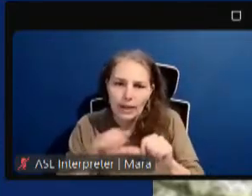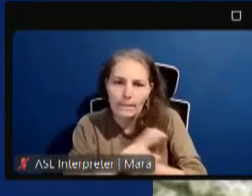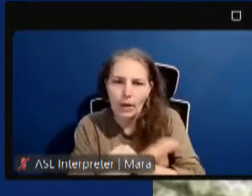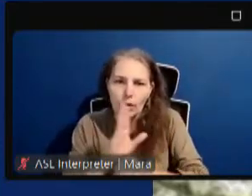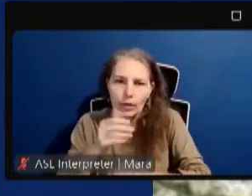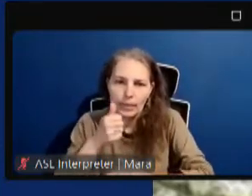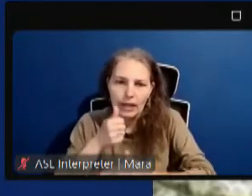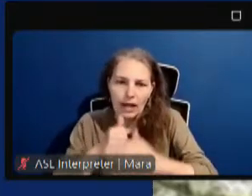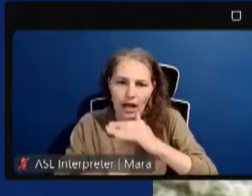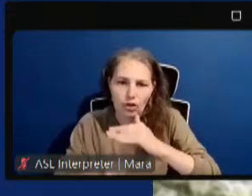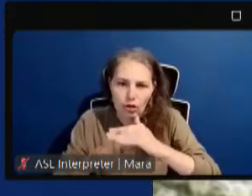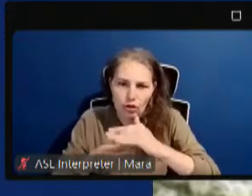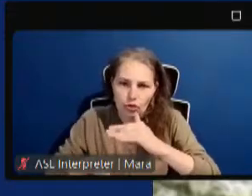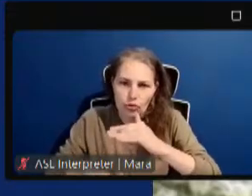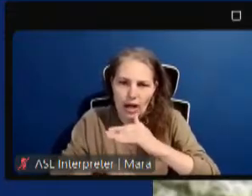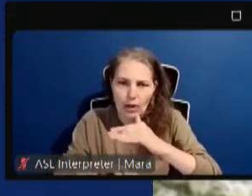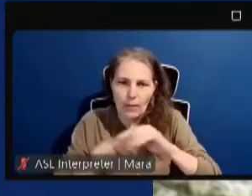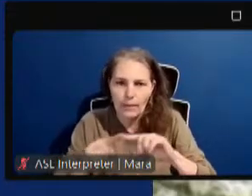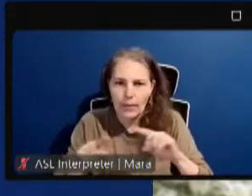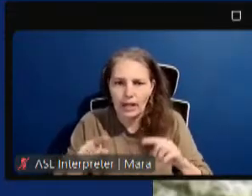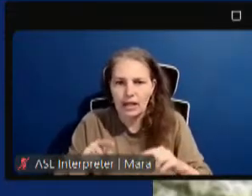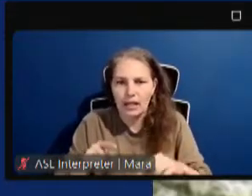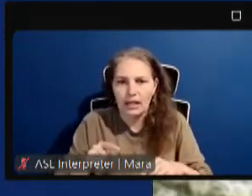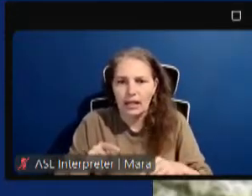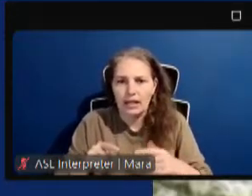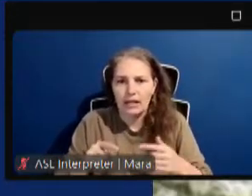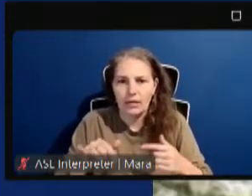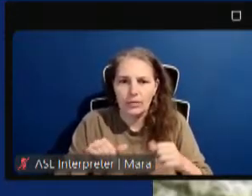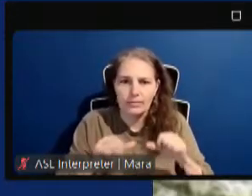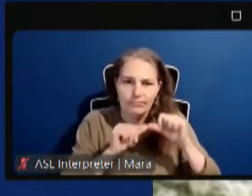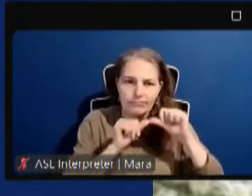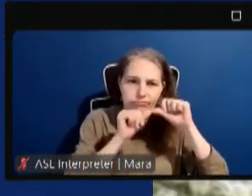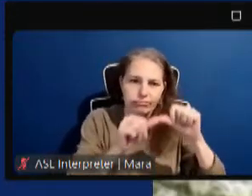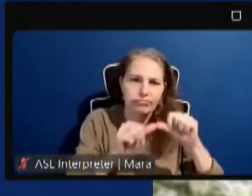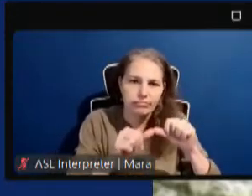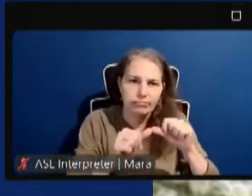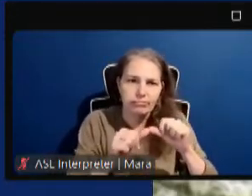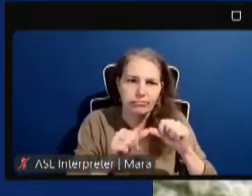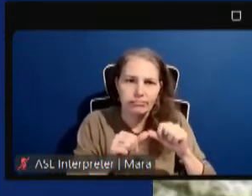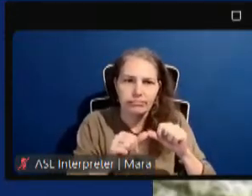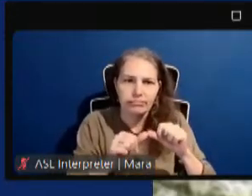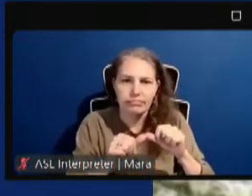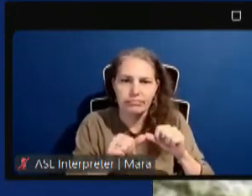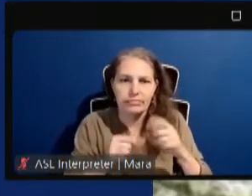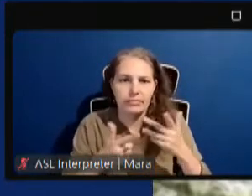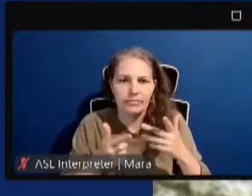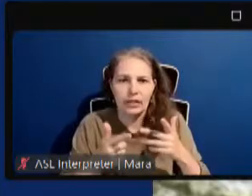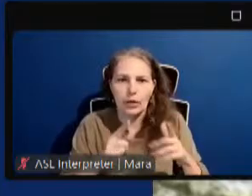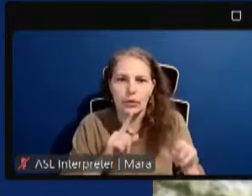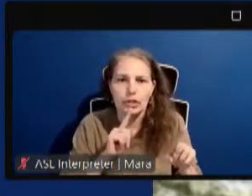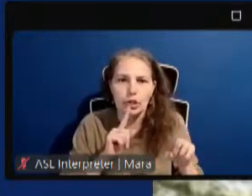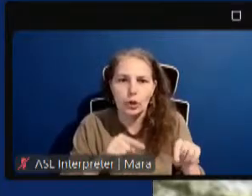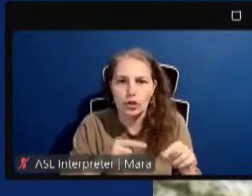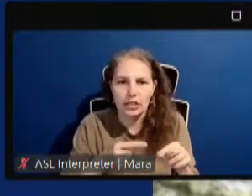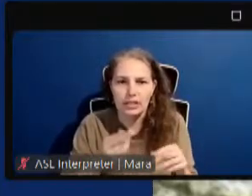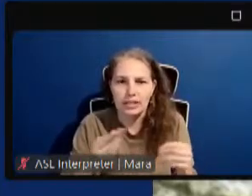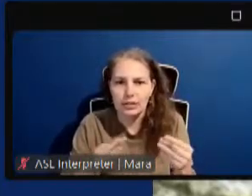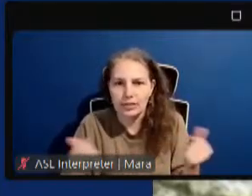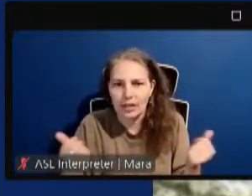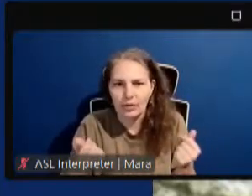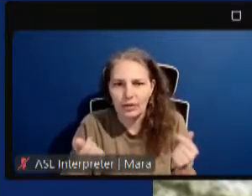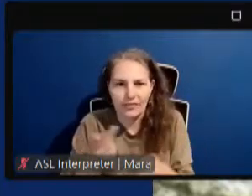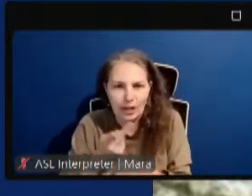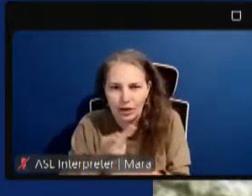those permanent solutions are currently being planned out. So right now, we do have some temporary power poles. And in